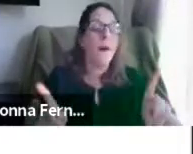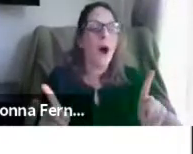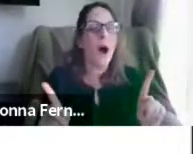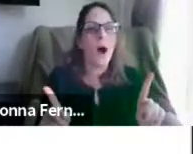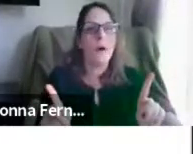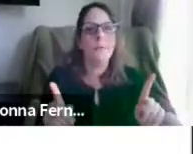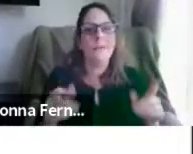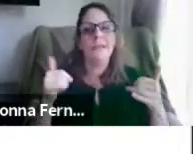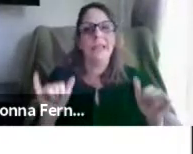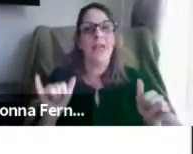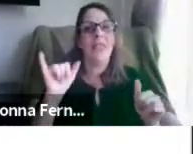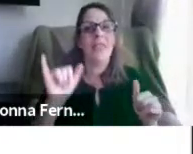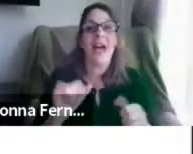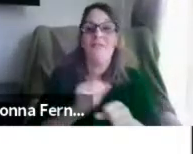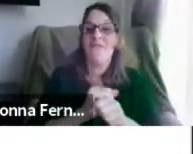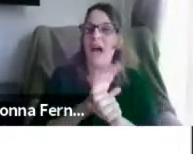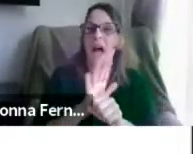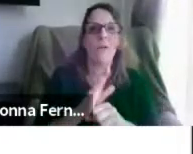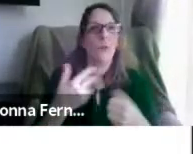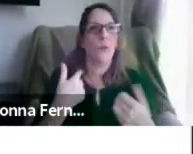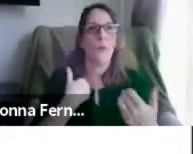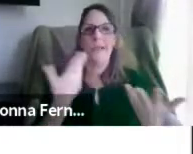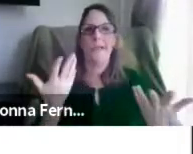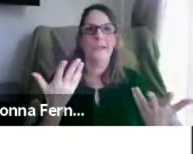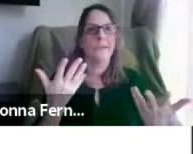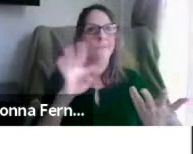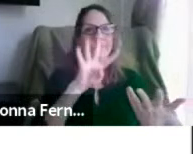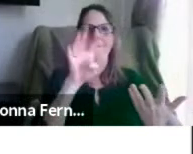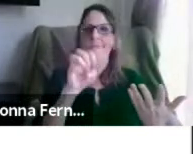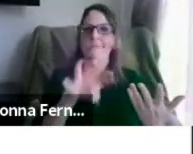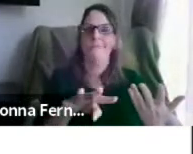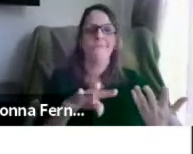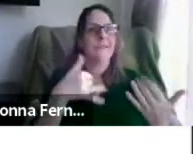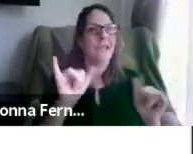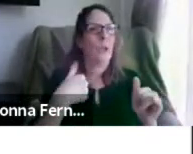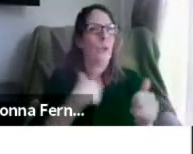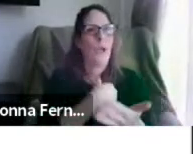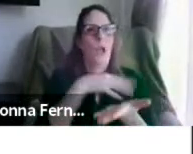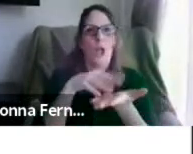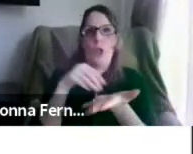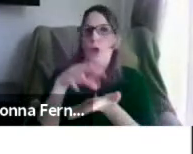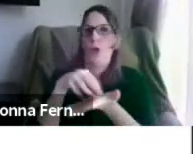unknown virus. There's still a lot that we have to learn.